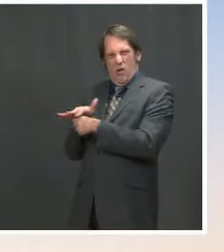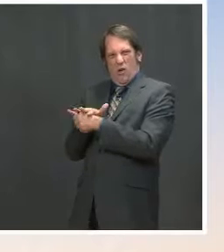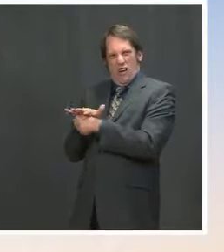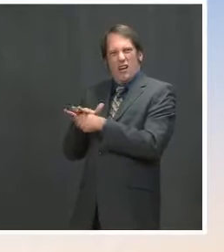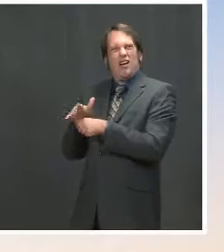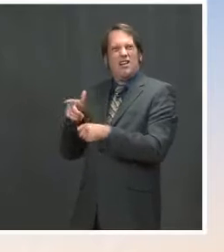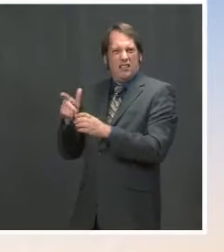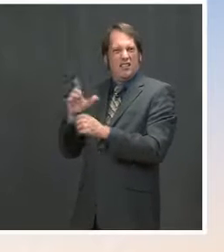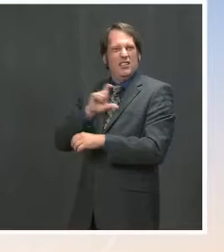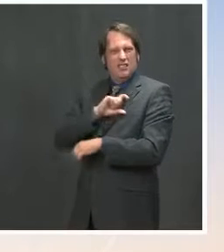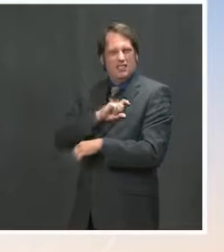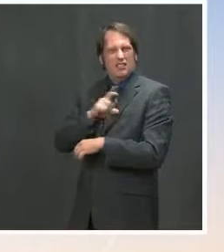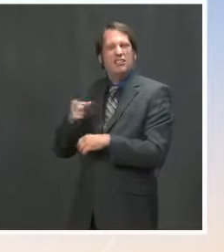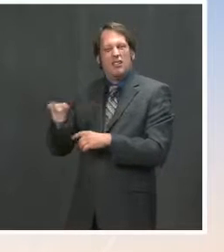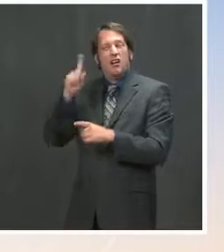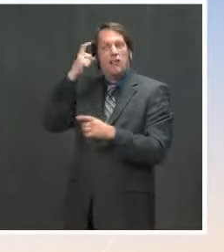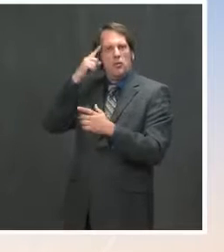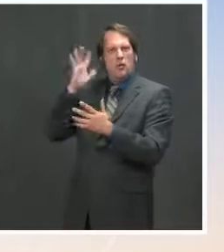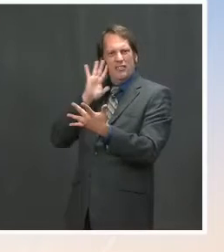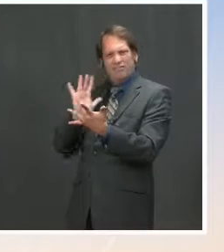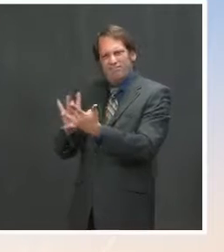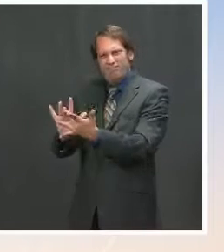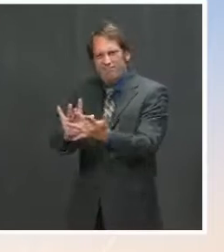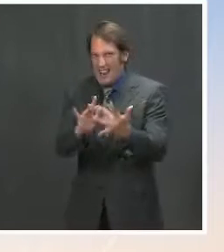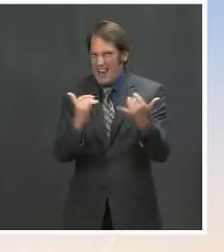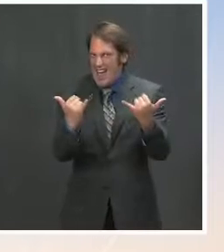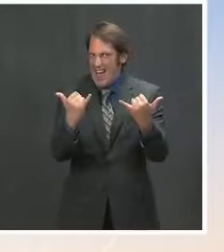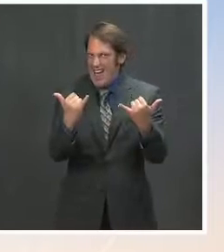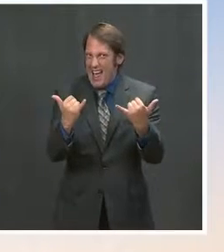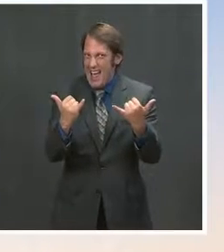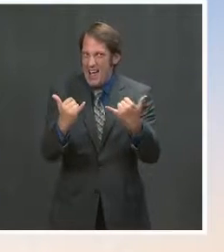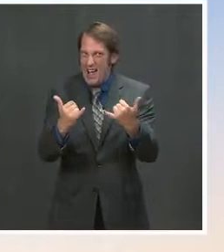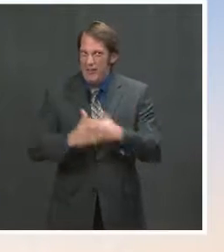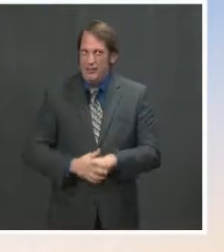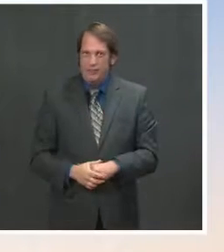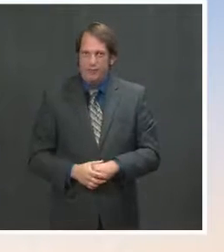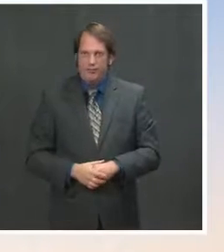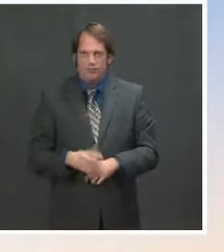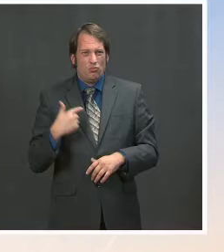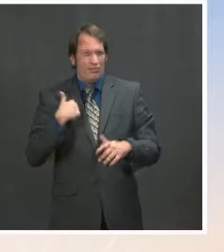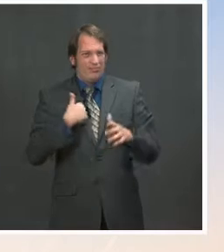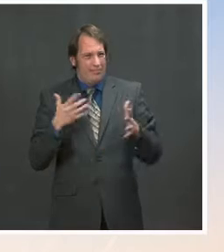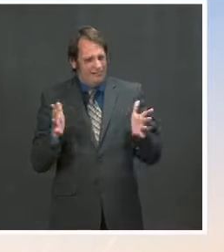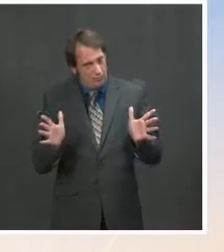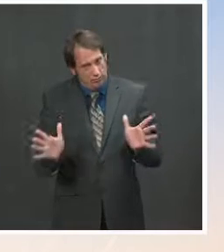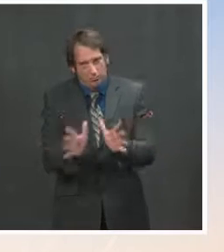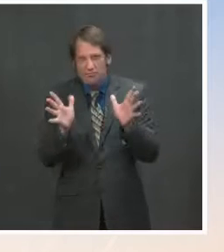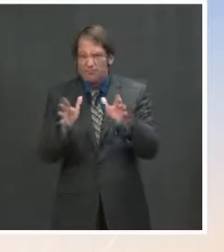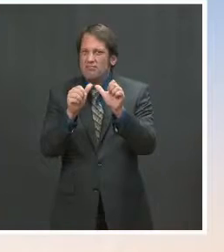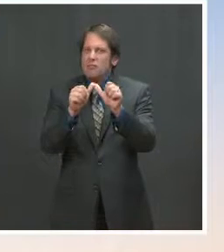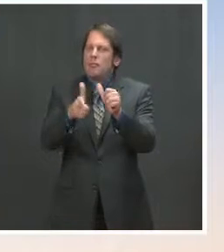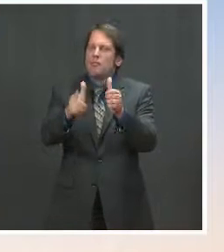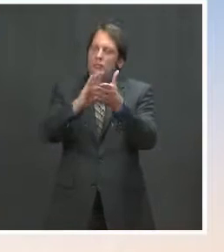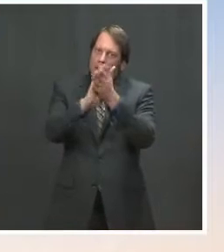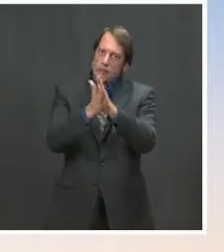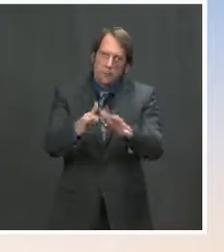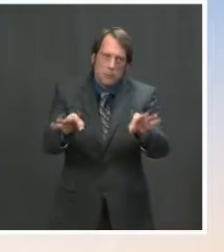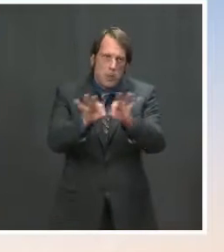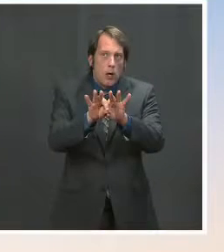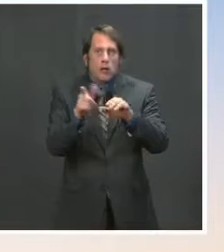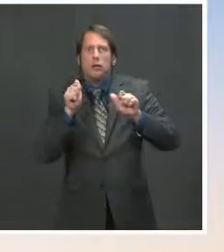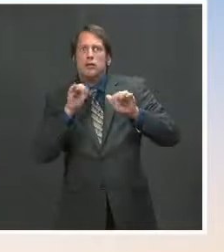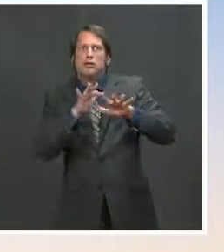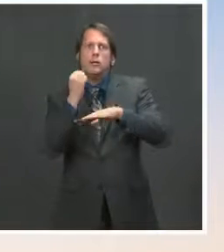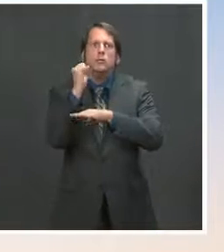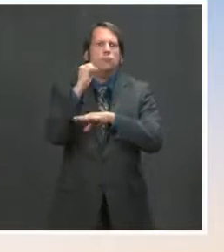mayors, and certainly, we will continue to encourage peaceful protests, but we're not going to get ahead of the verdict